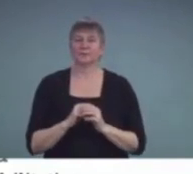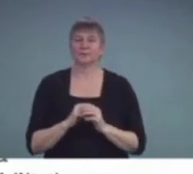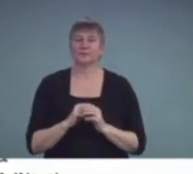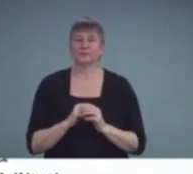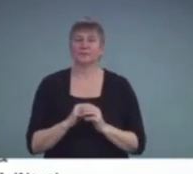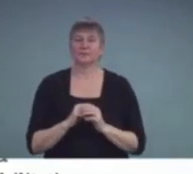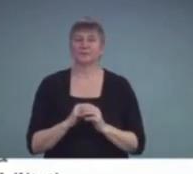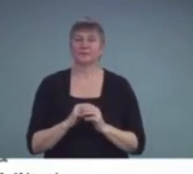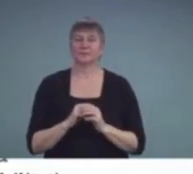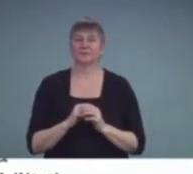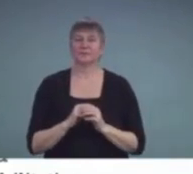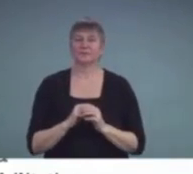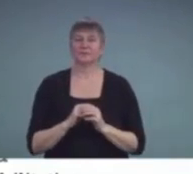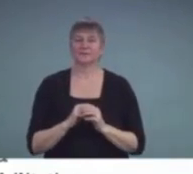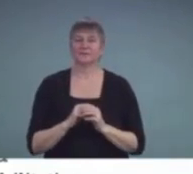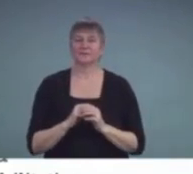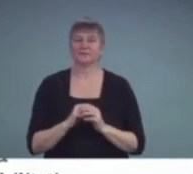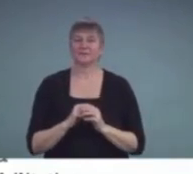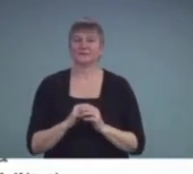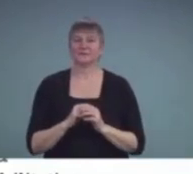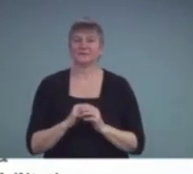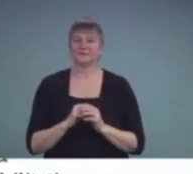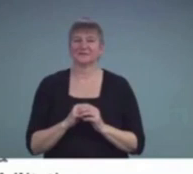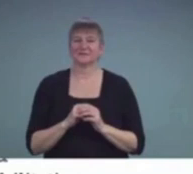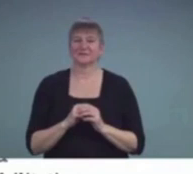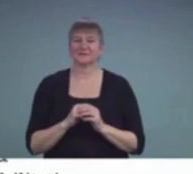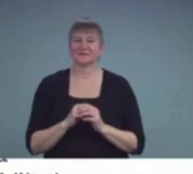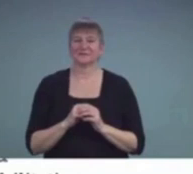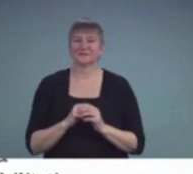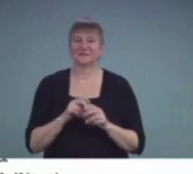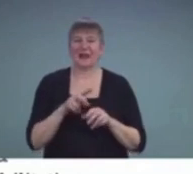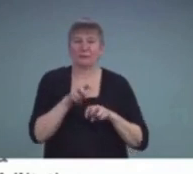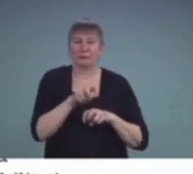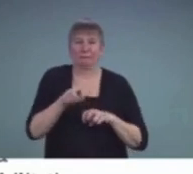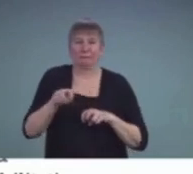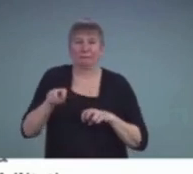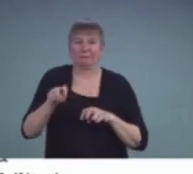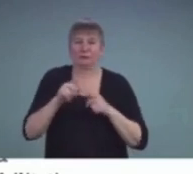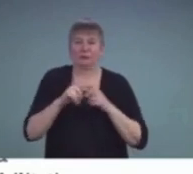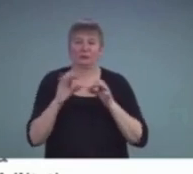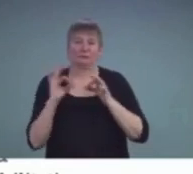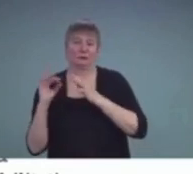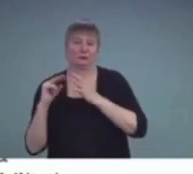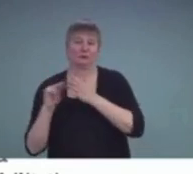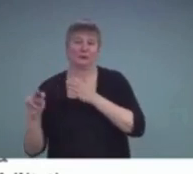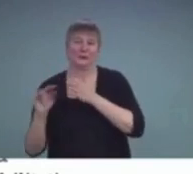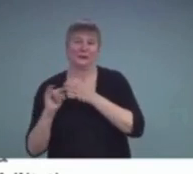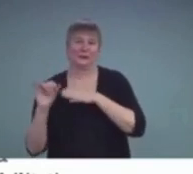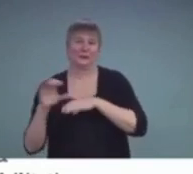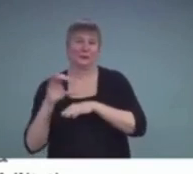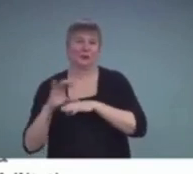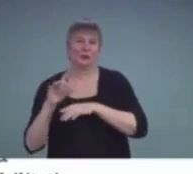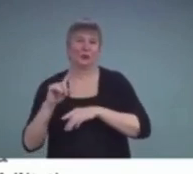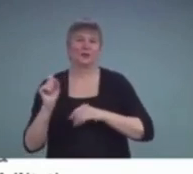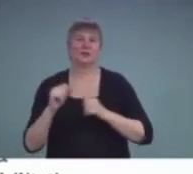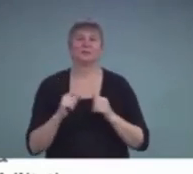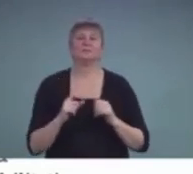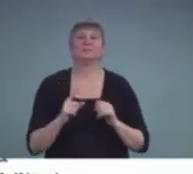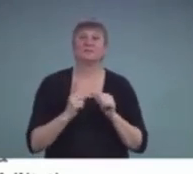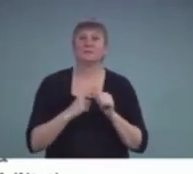I'm having to move a little bit so I can see the writing on this. Actually, I can see it. Regarding